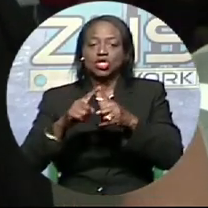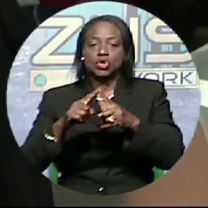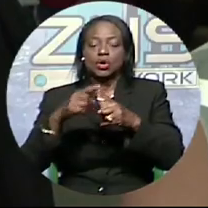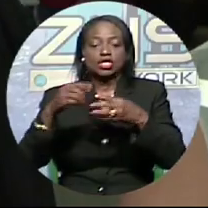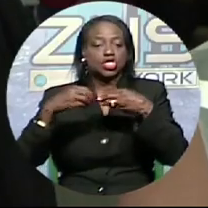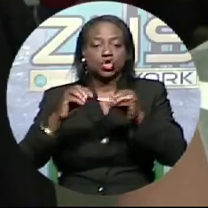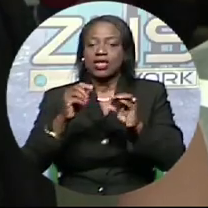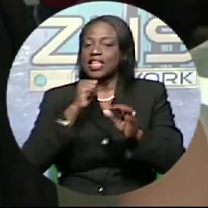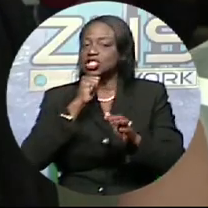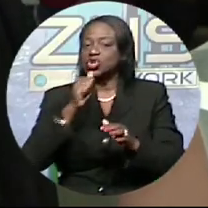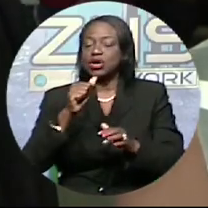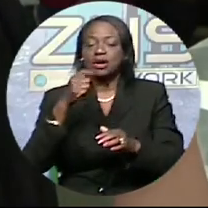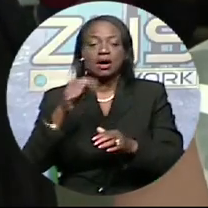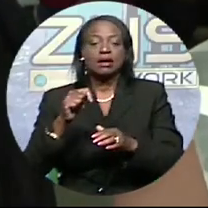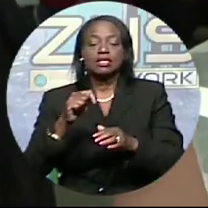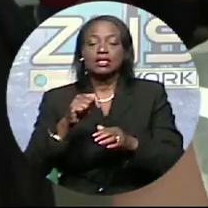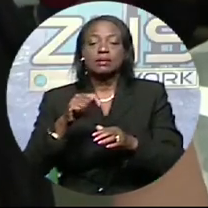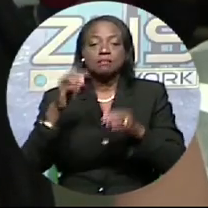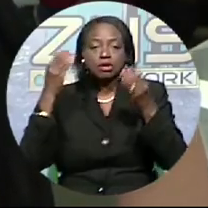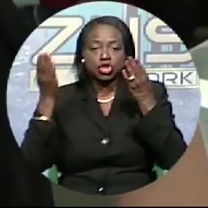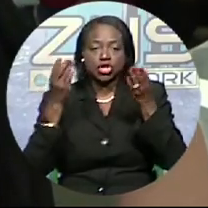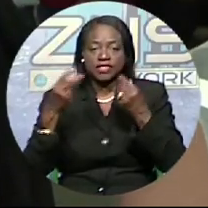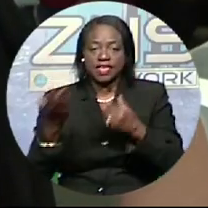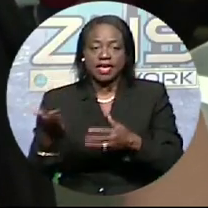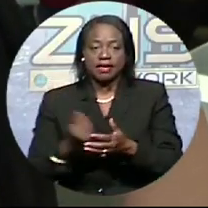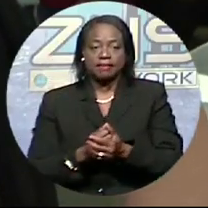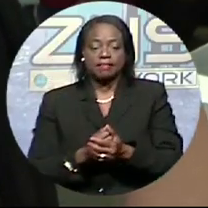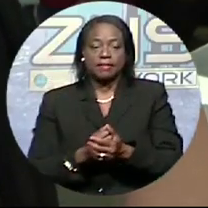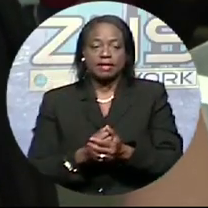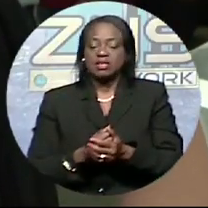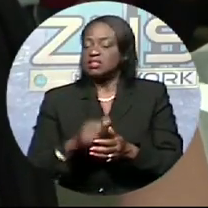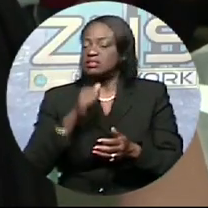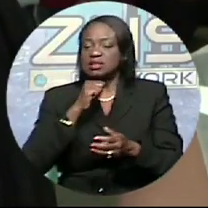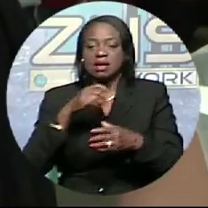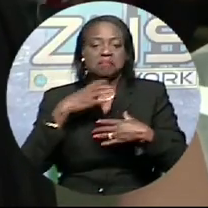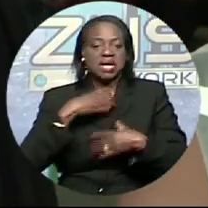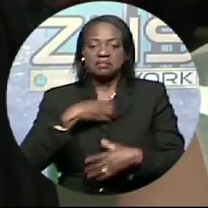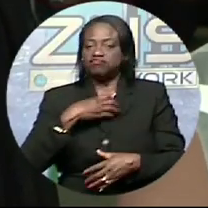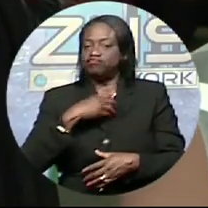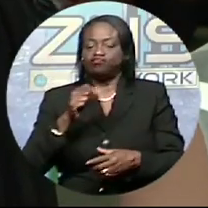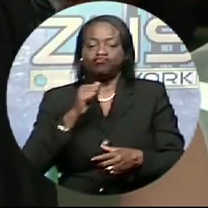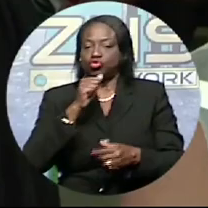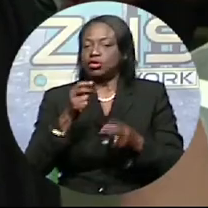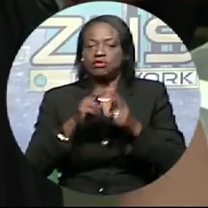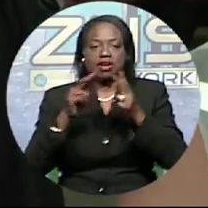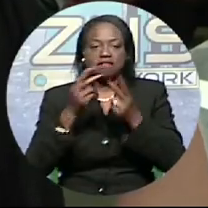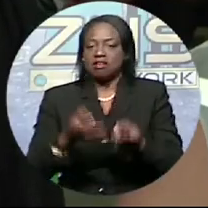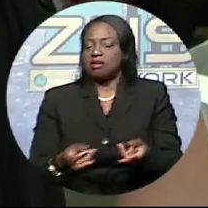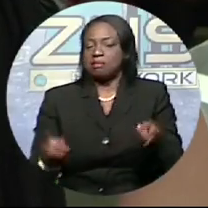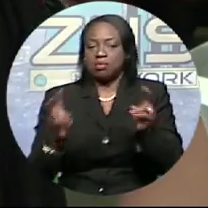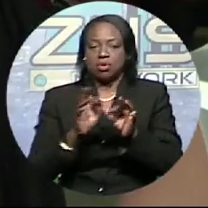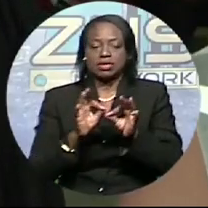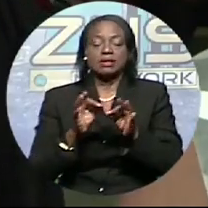the complaints have really not been very significant, and persons are using the cards with ease.